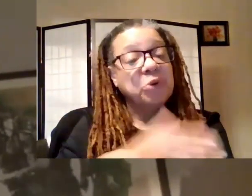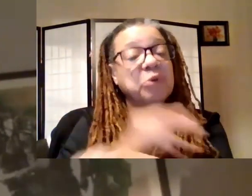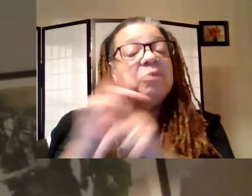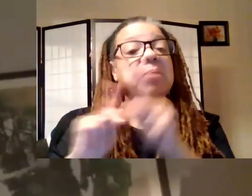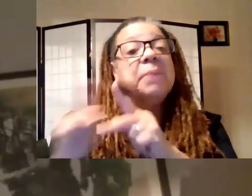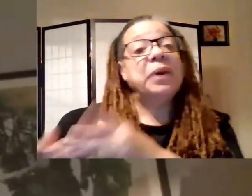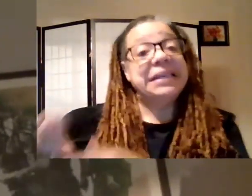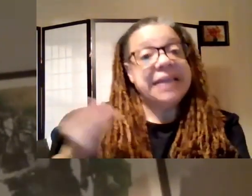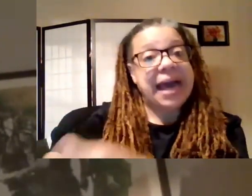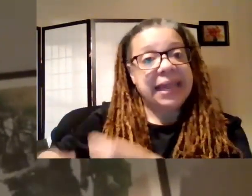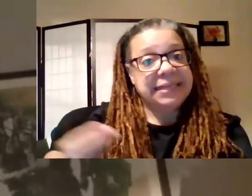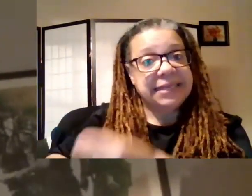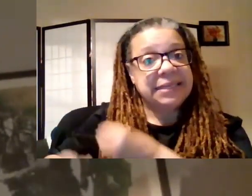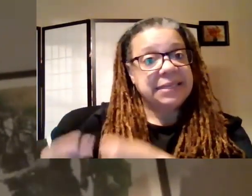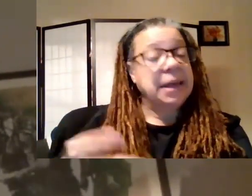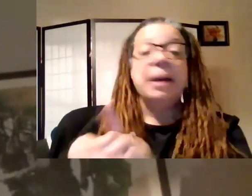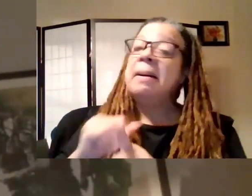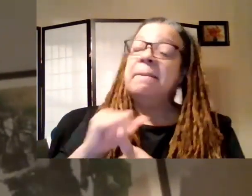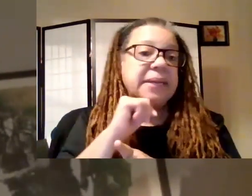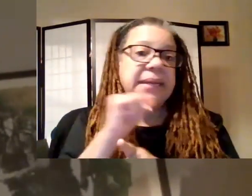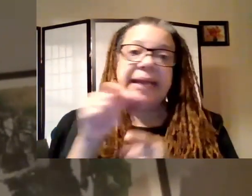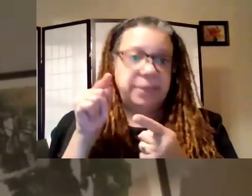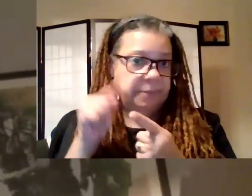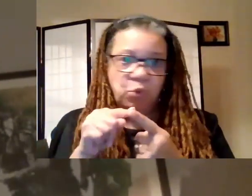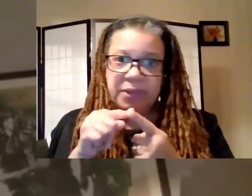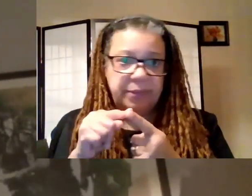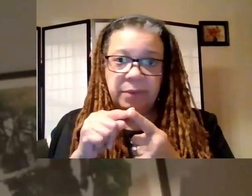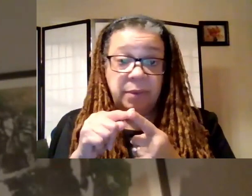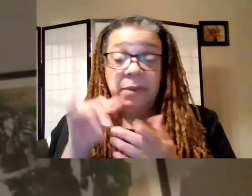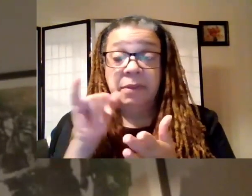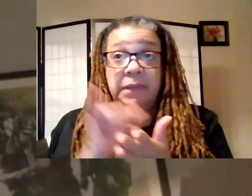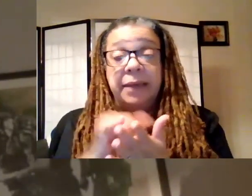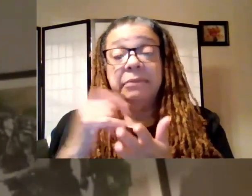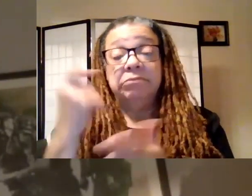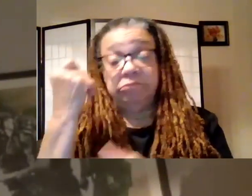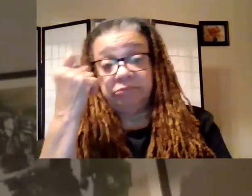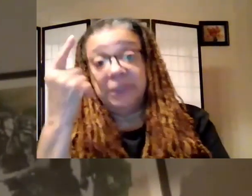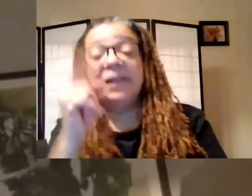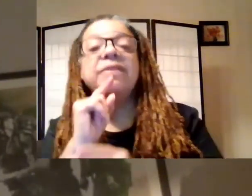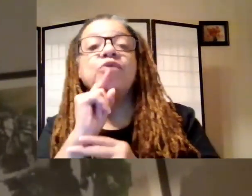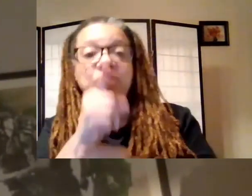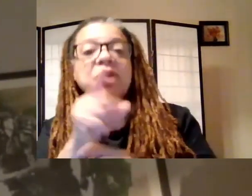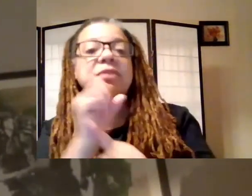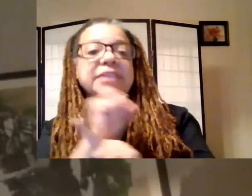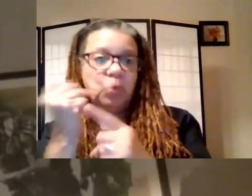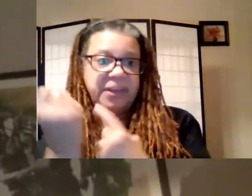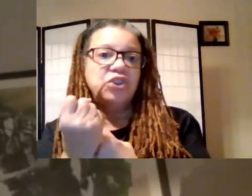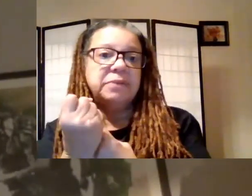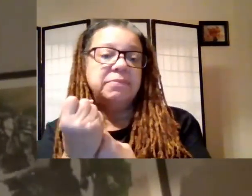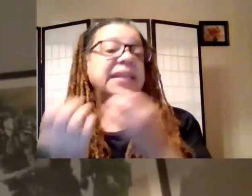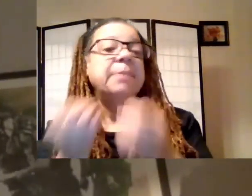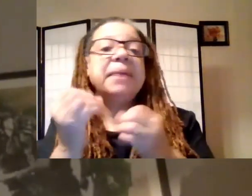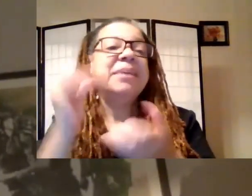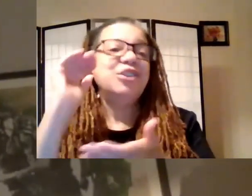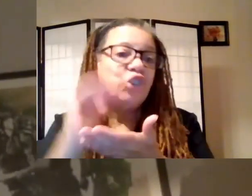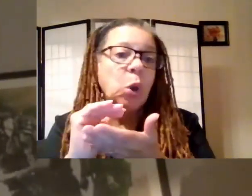dialysis, but not to the point where it's not realizing that the reality of the situation, that there might be a shortage, but you